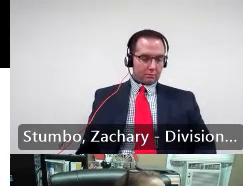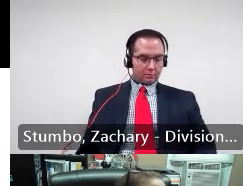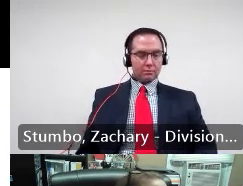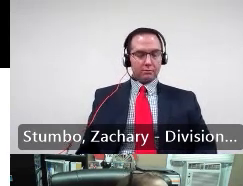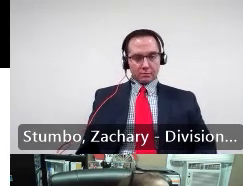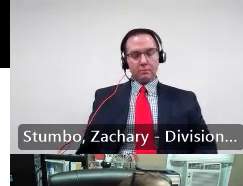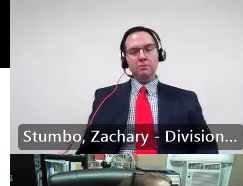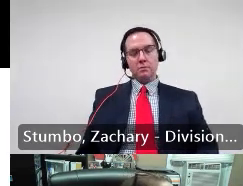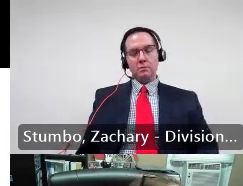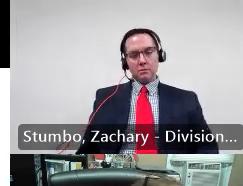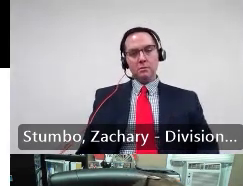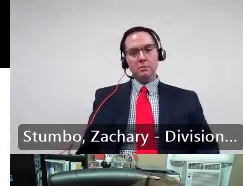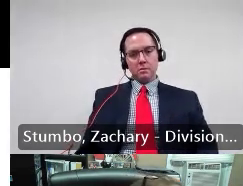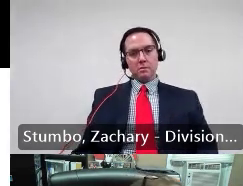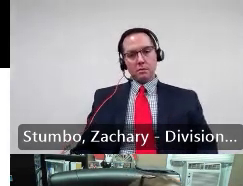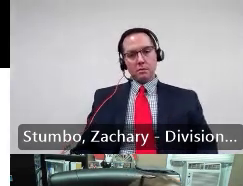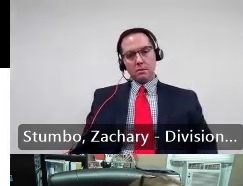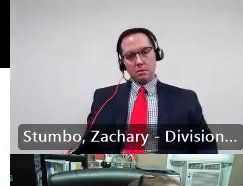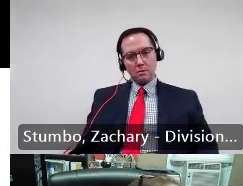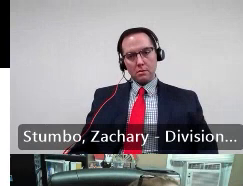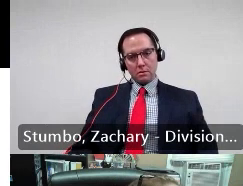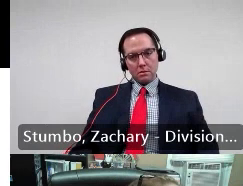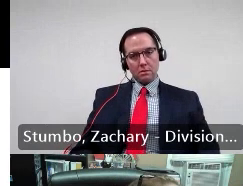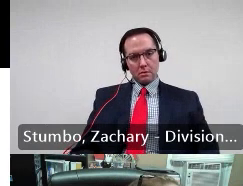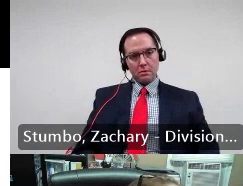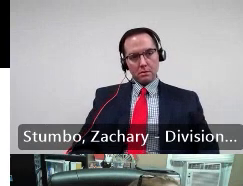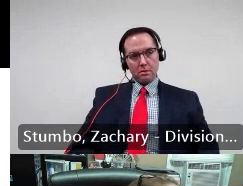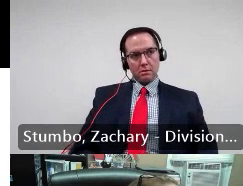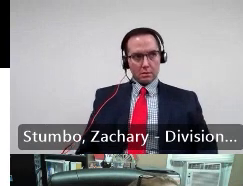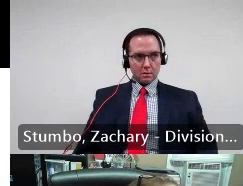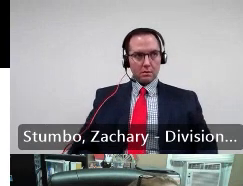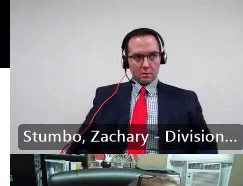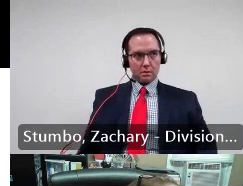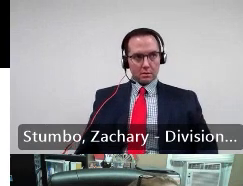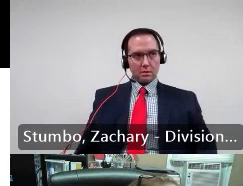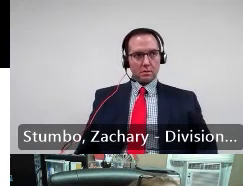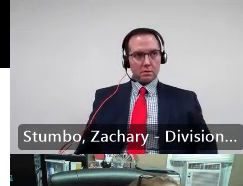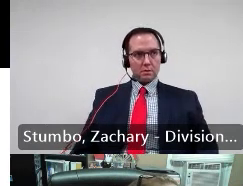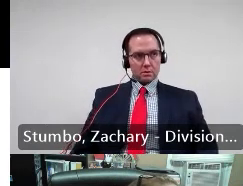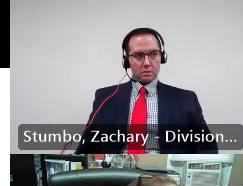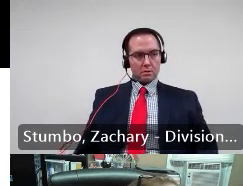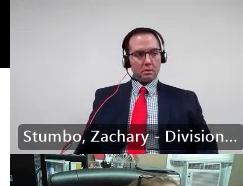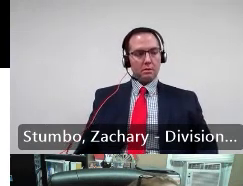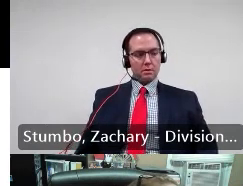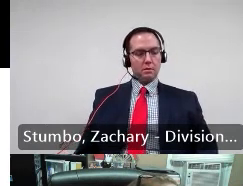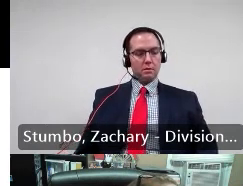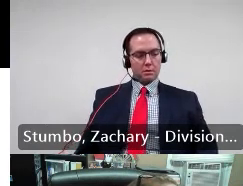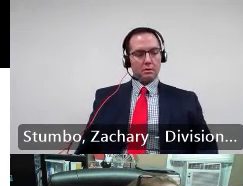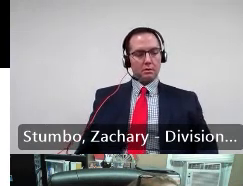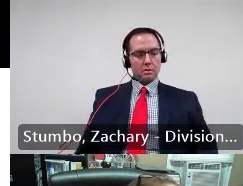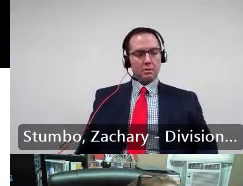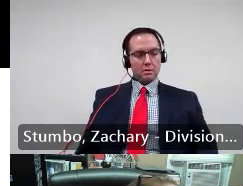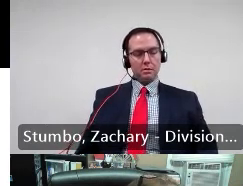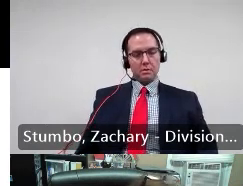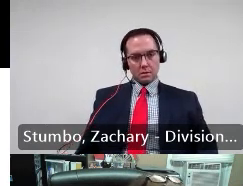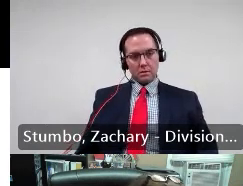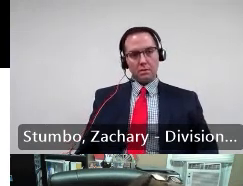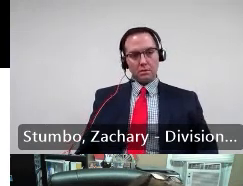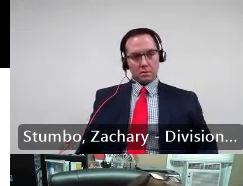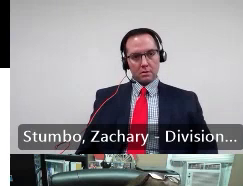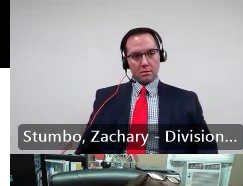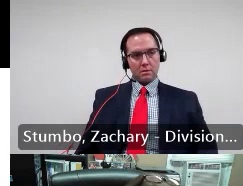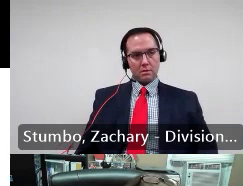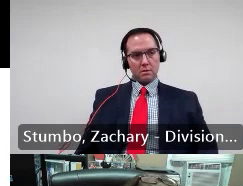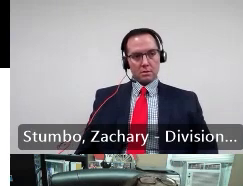businesses to partner with that have different ways and different things that they can do to provide you the information that you would need. And